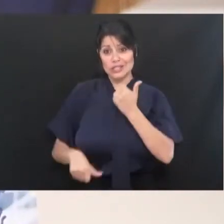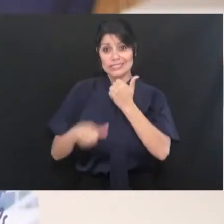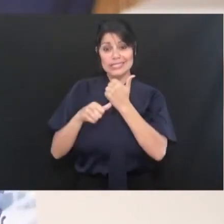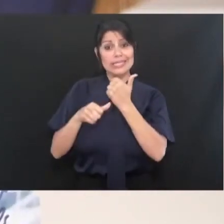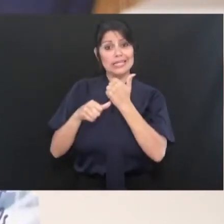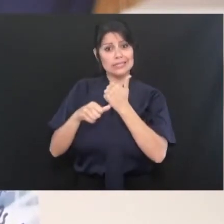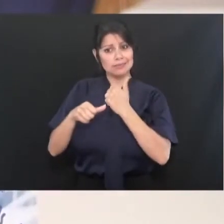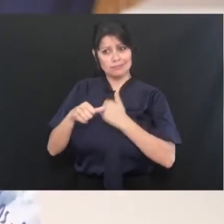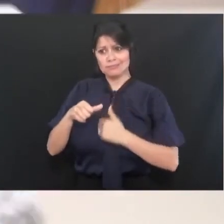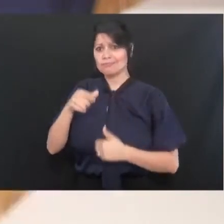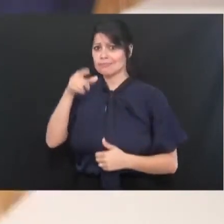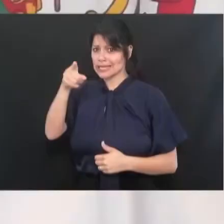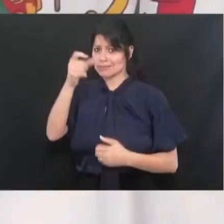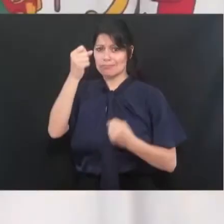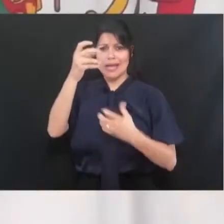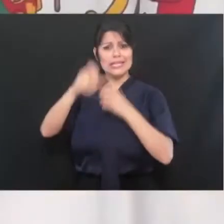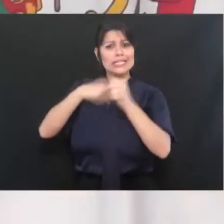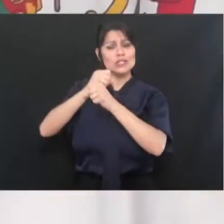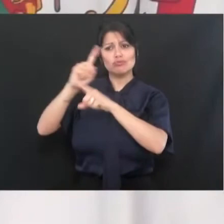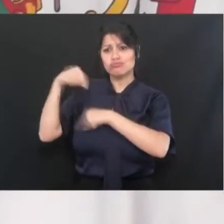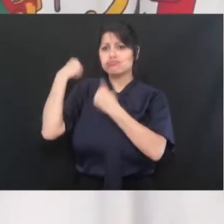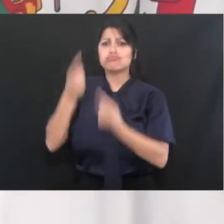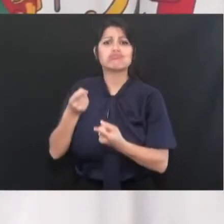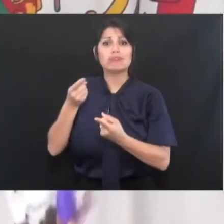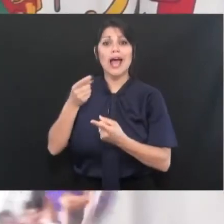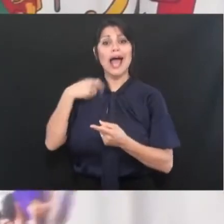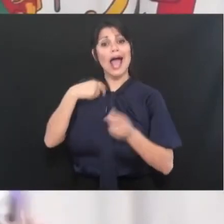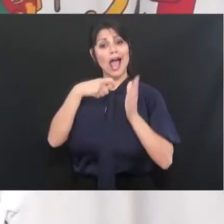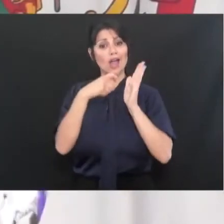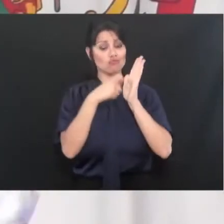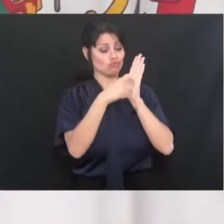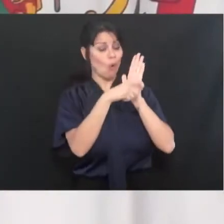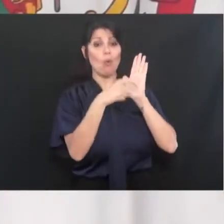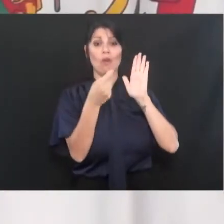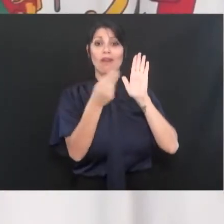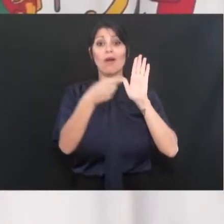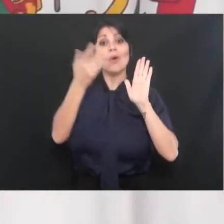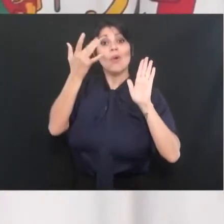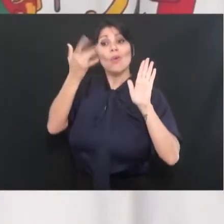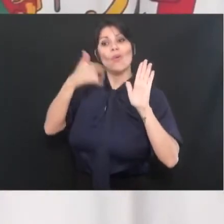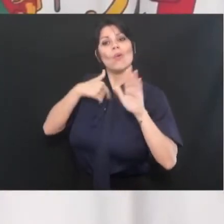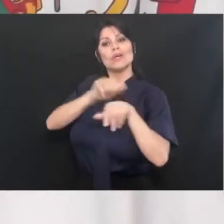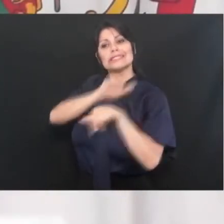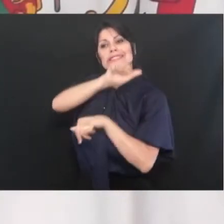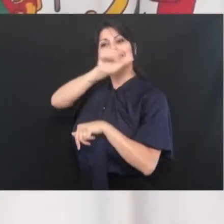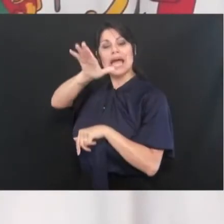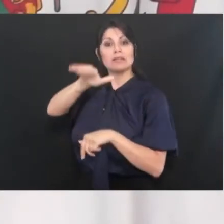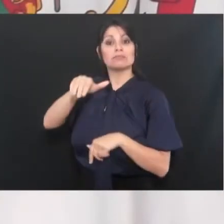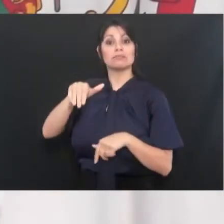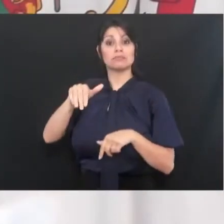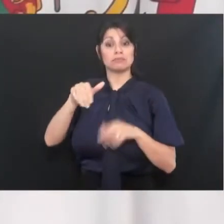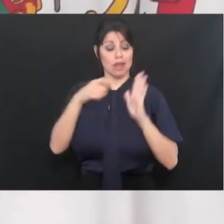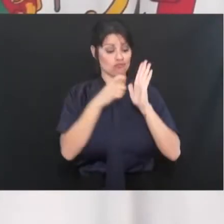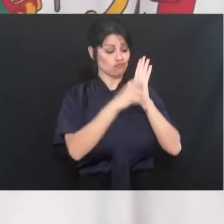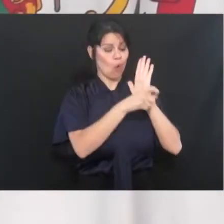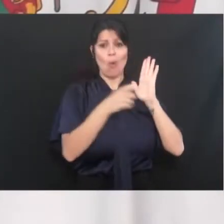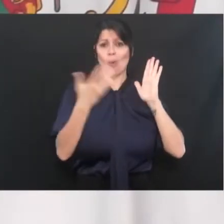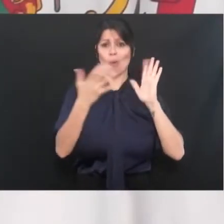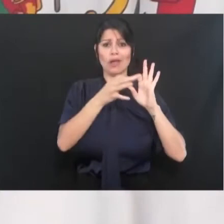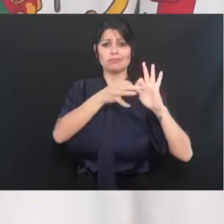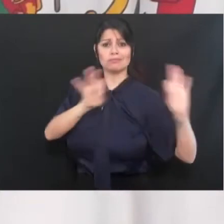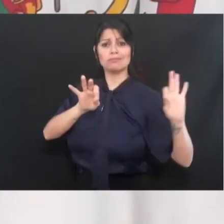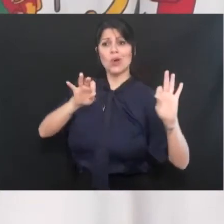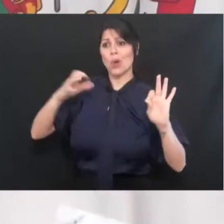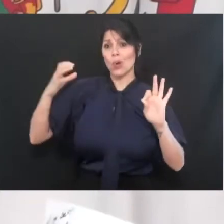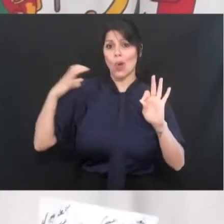I said, for decades. I wrote on this picture and everything, because I'm sending this to him. I said, Coach,